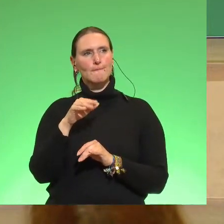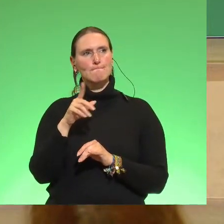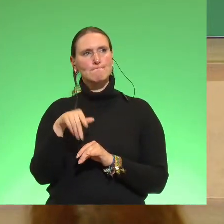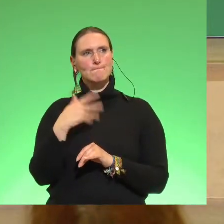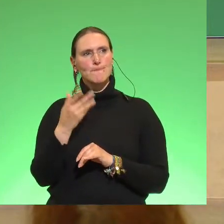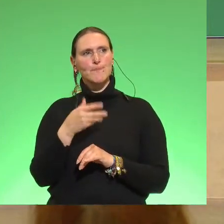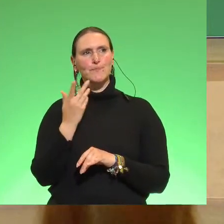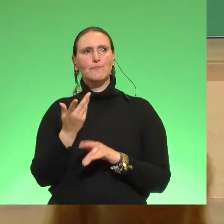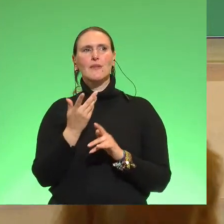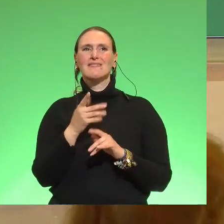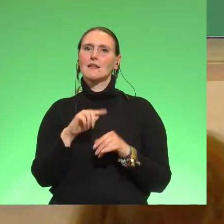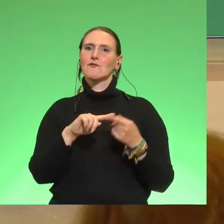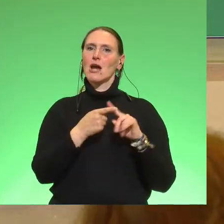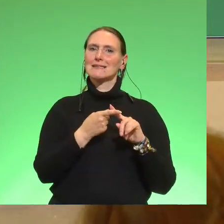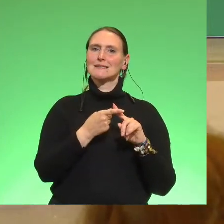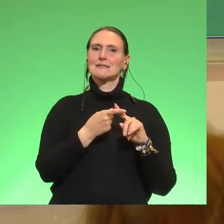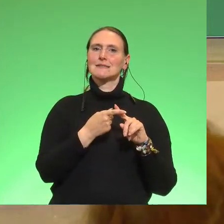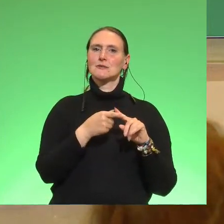relationability of friends.